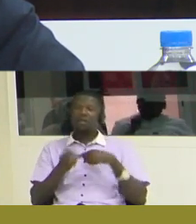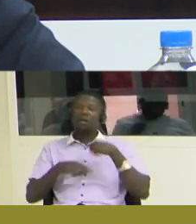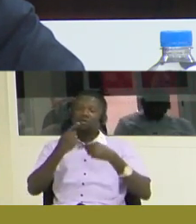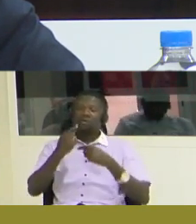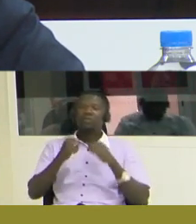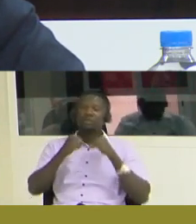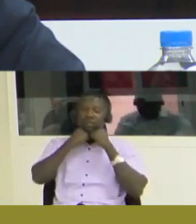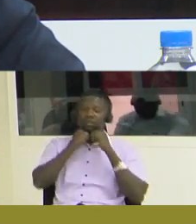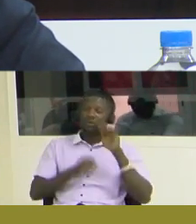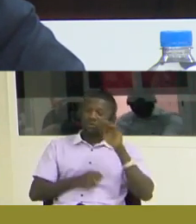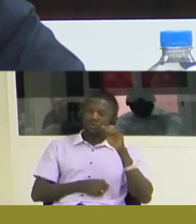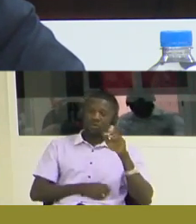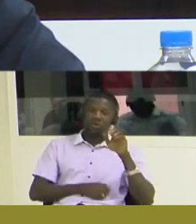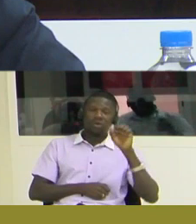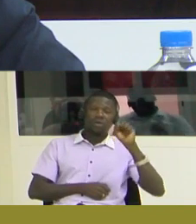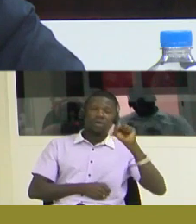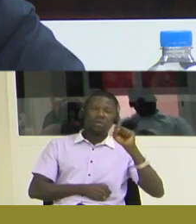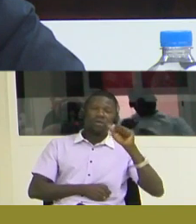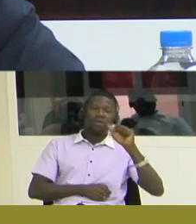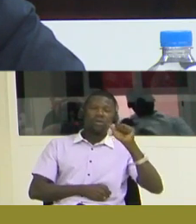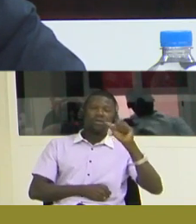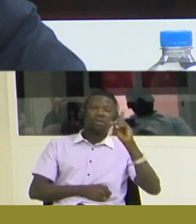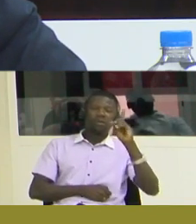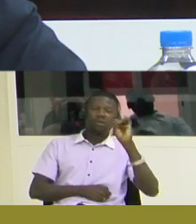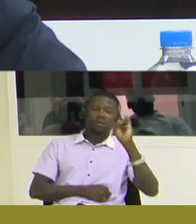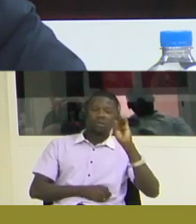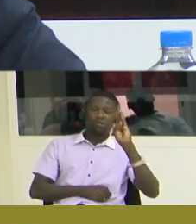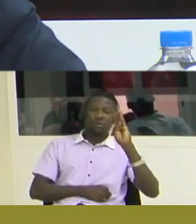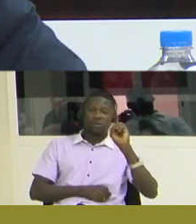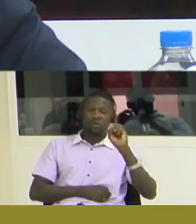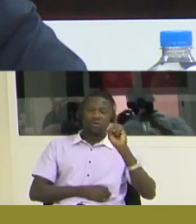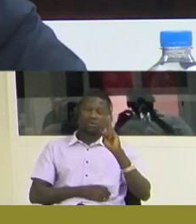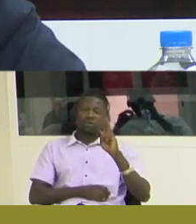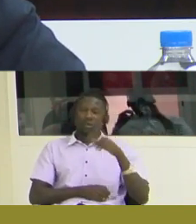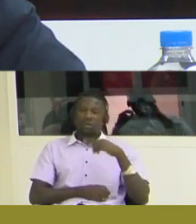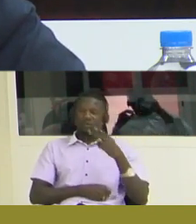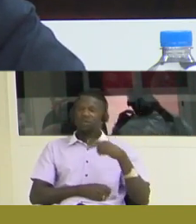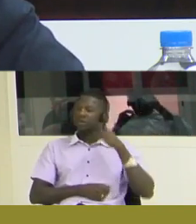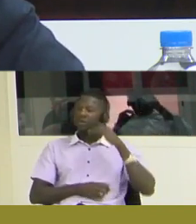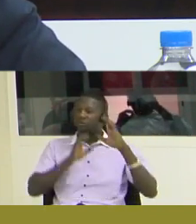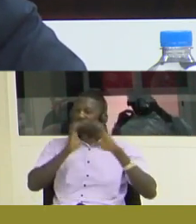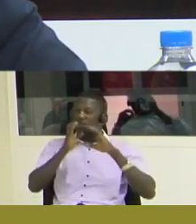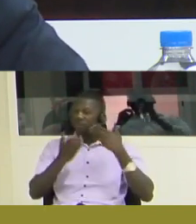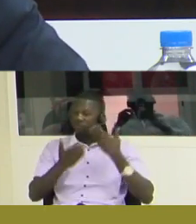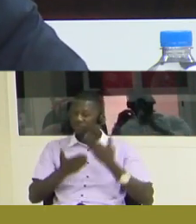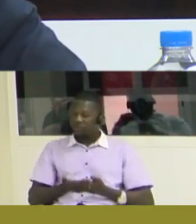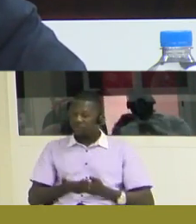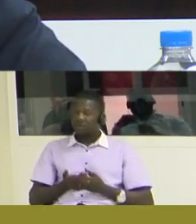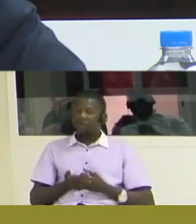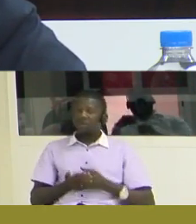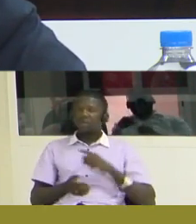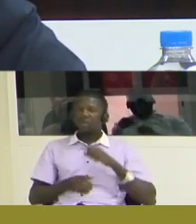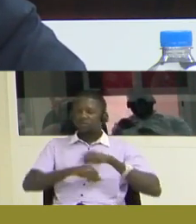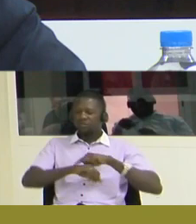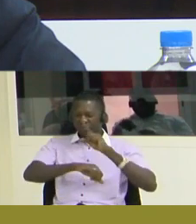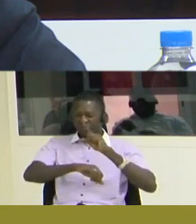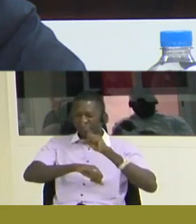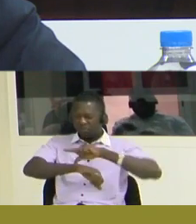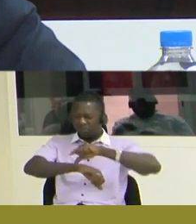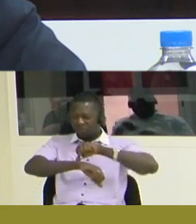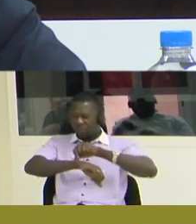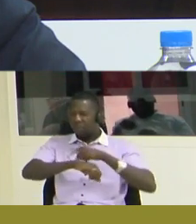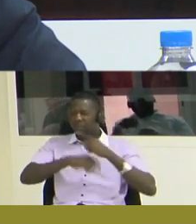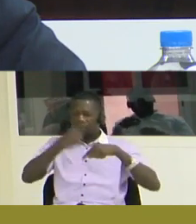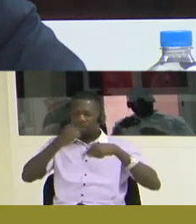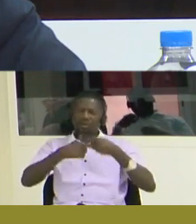they telephone was sorry the conversation was terminated and a few minutes after